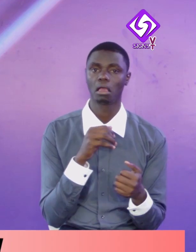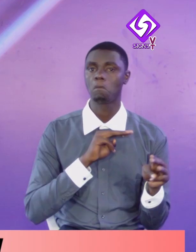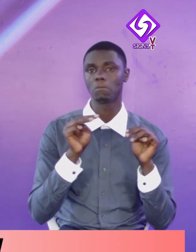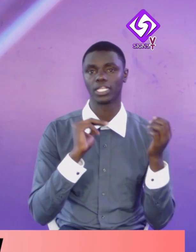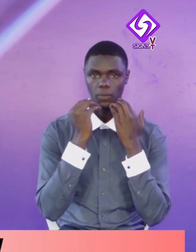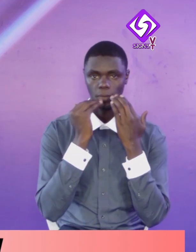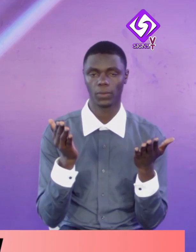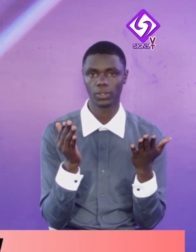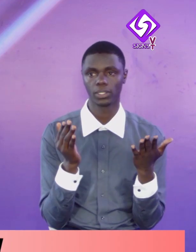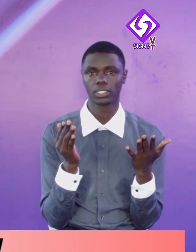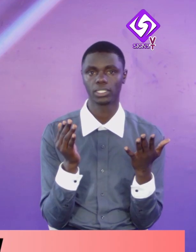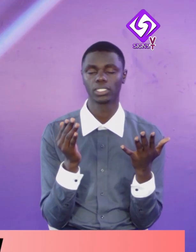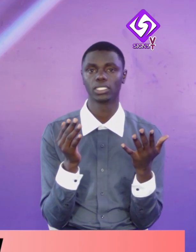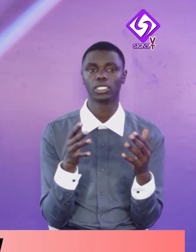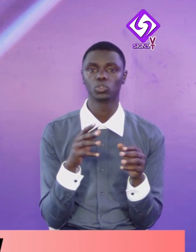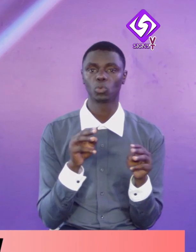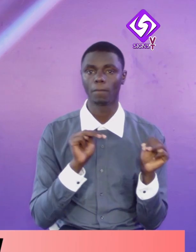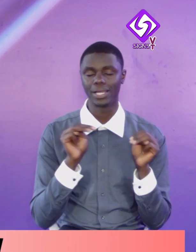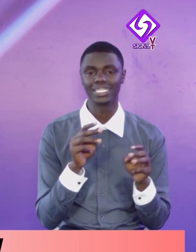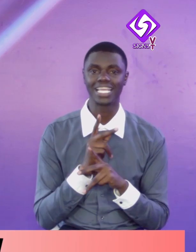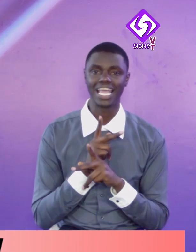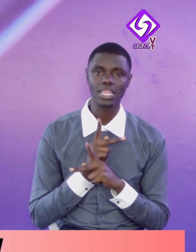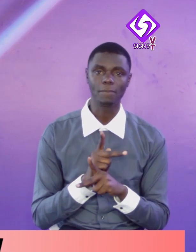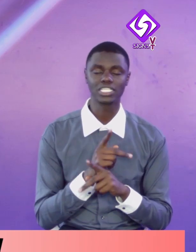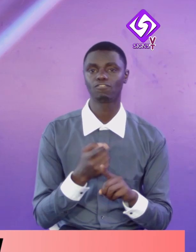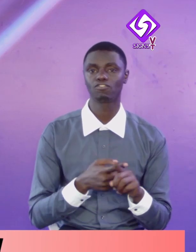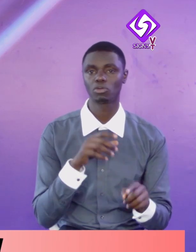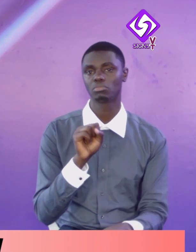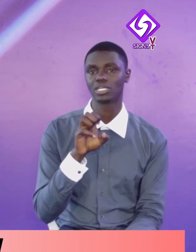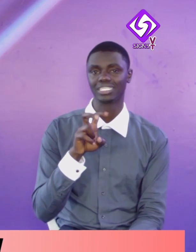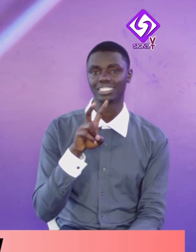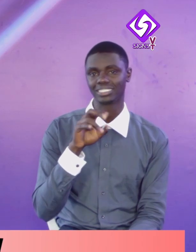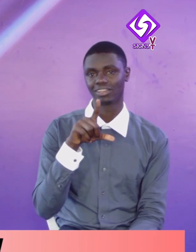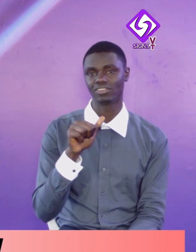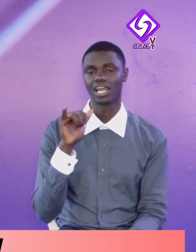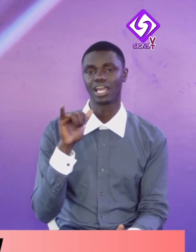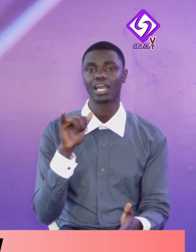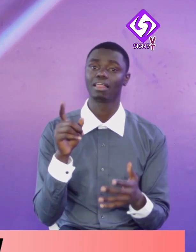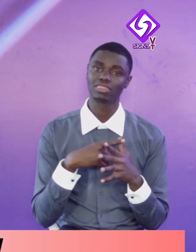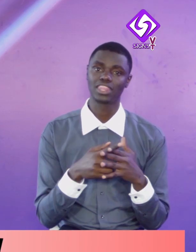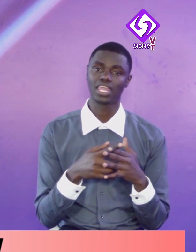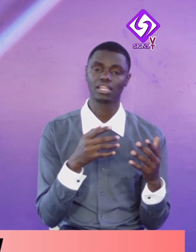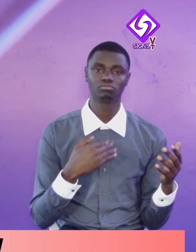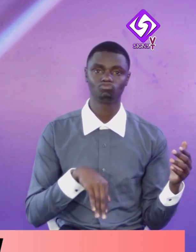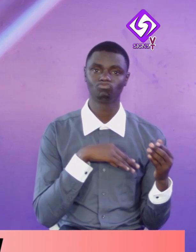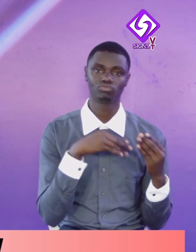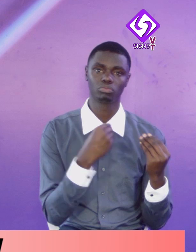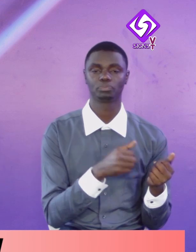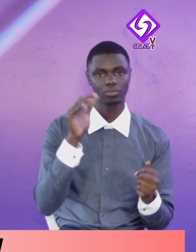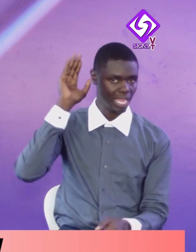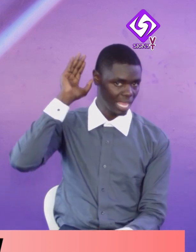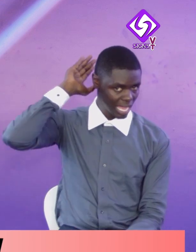manage the pressure from Sevilla. And that's what made them to be beaten. Marcus Rashford came in